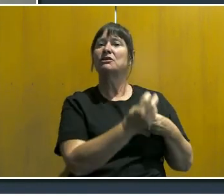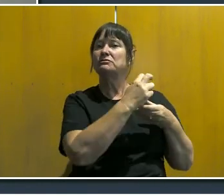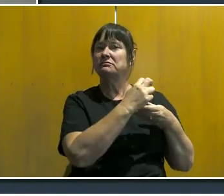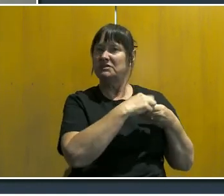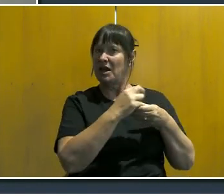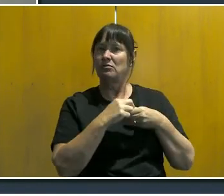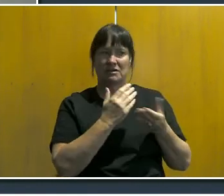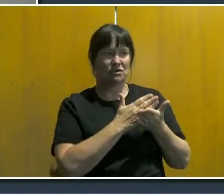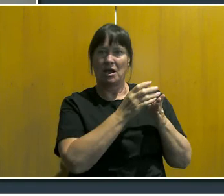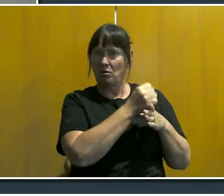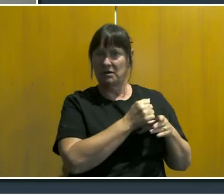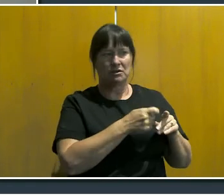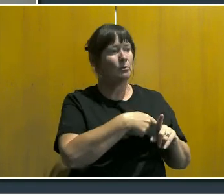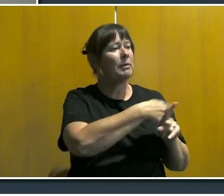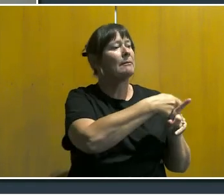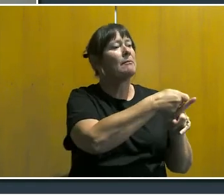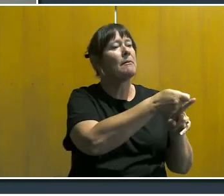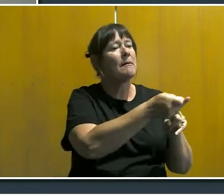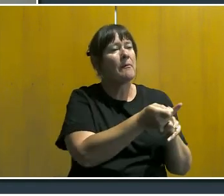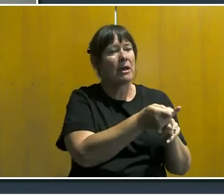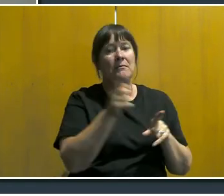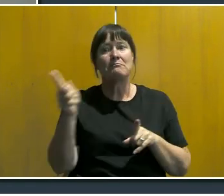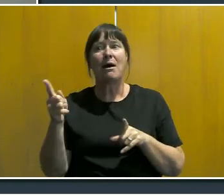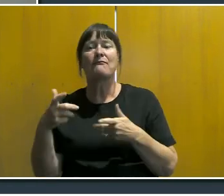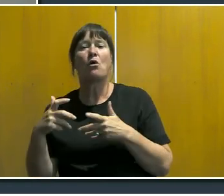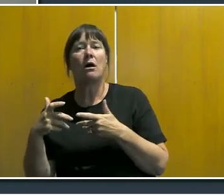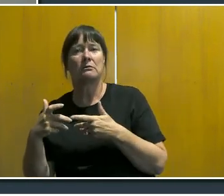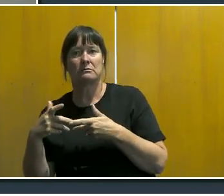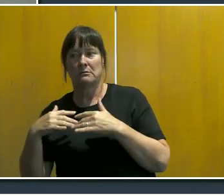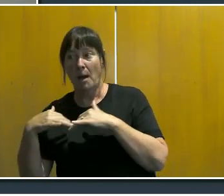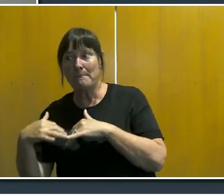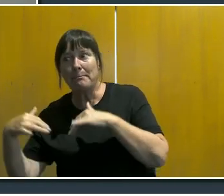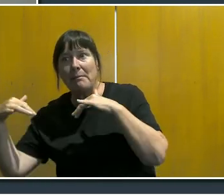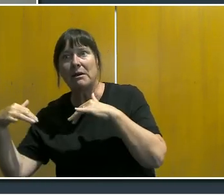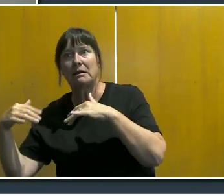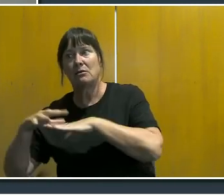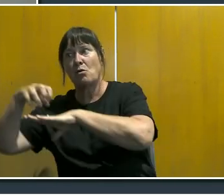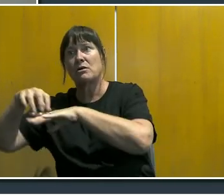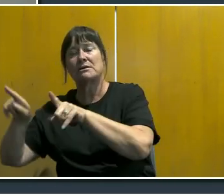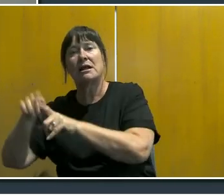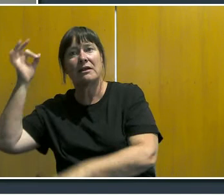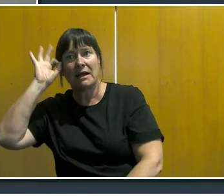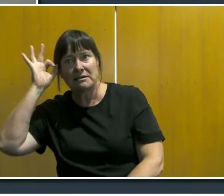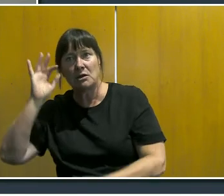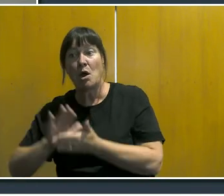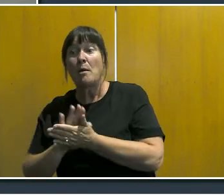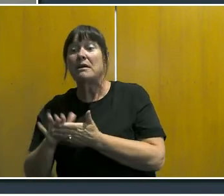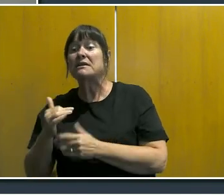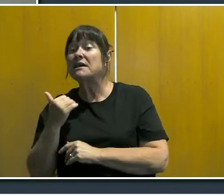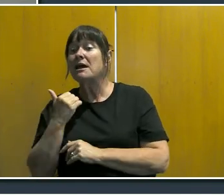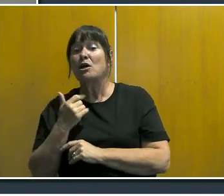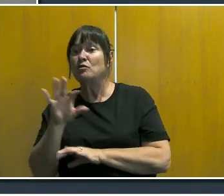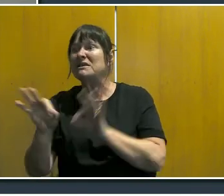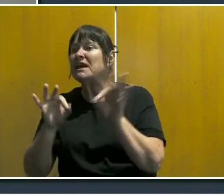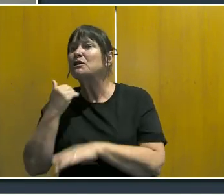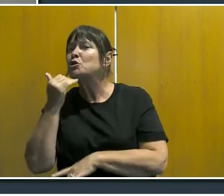it means one of two things. Either you've collected too much money and you haven't spent it, or you haven't delivered on the